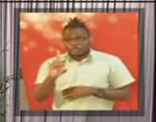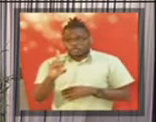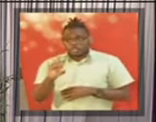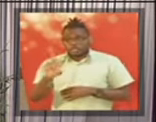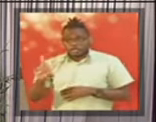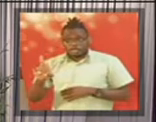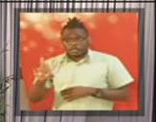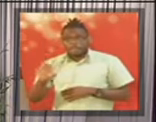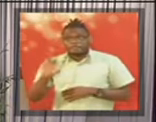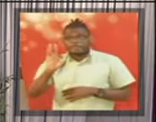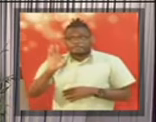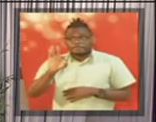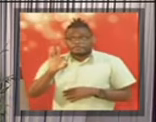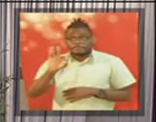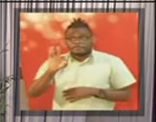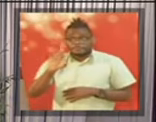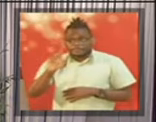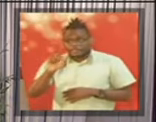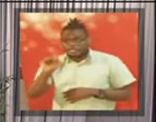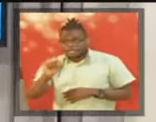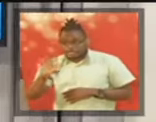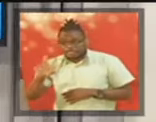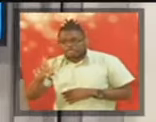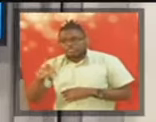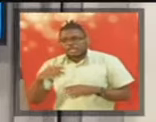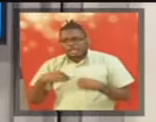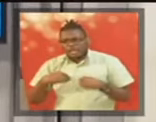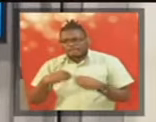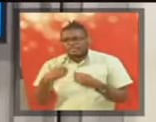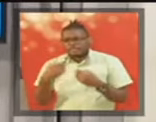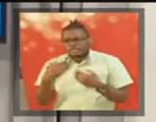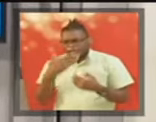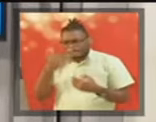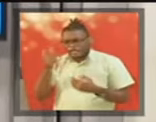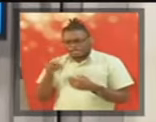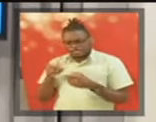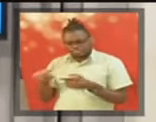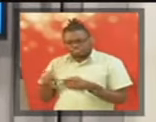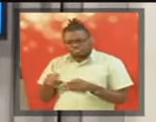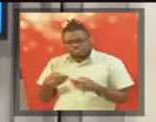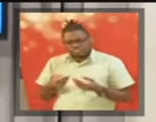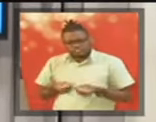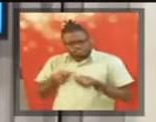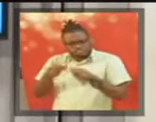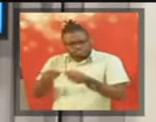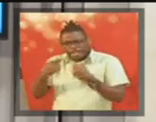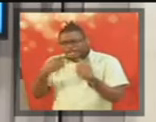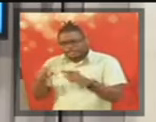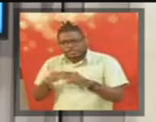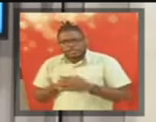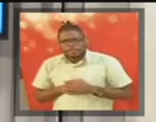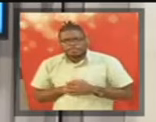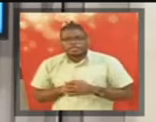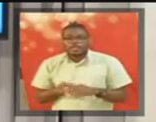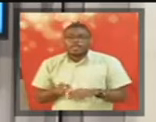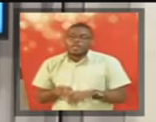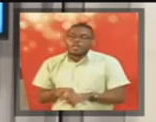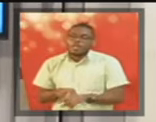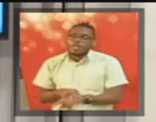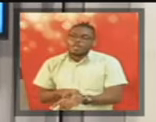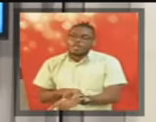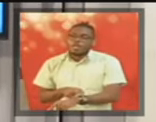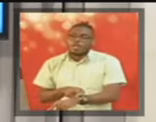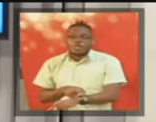at the community level, but we have seen certain individuals take an extremely long time to actually get back to normal